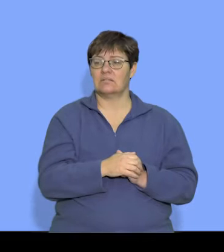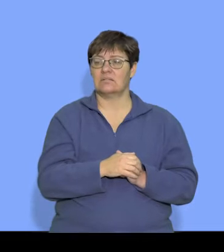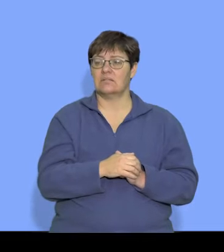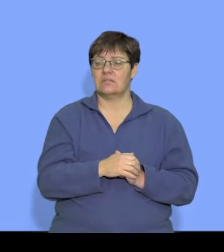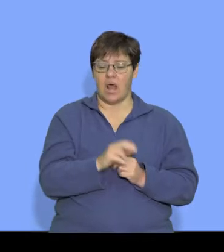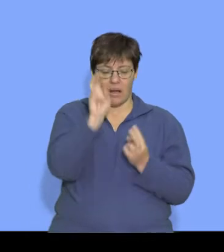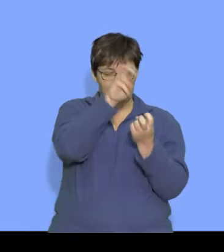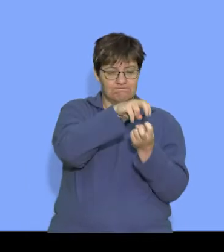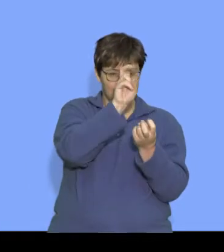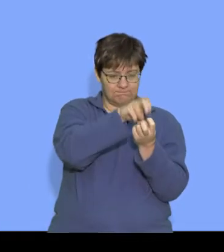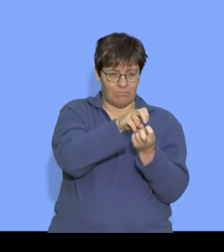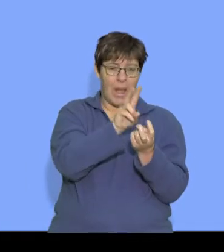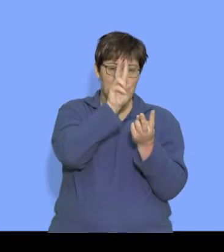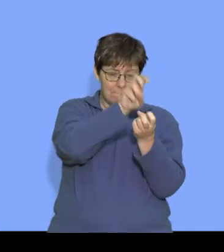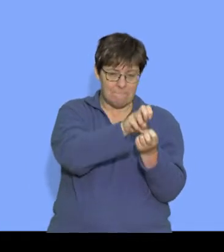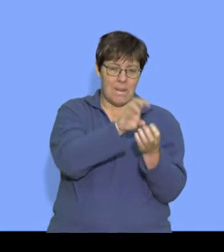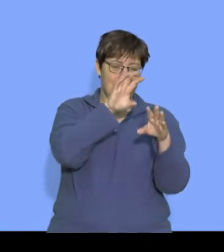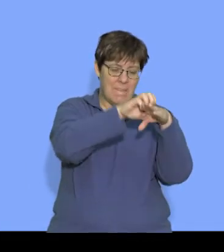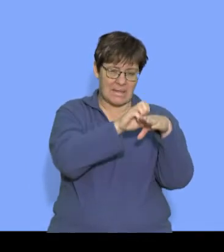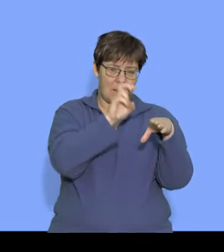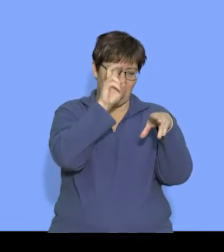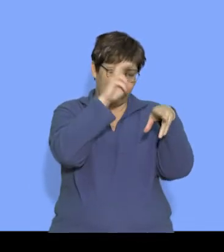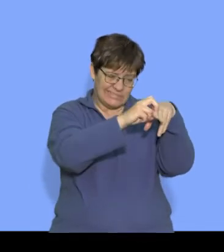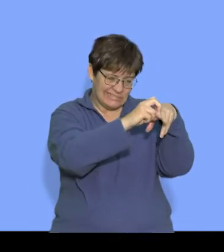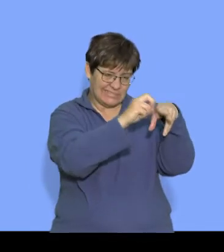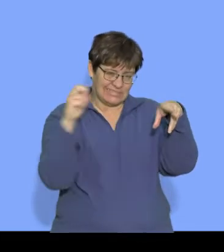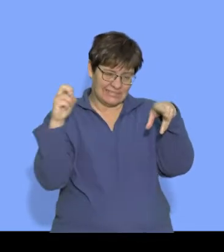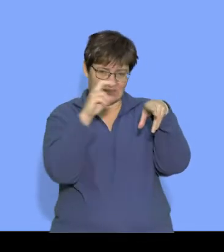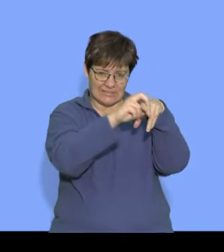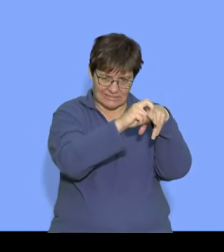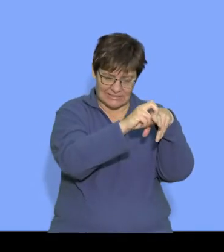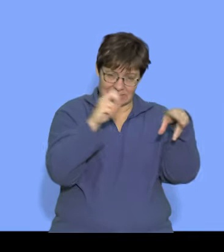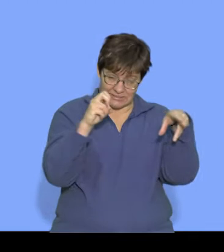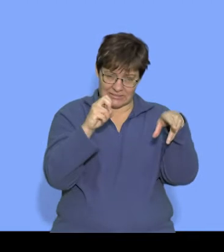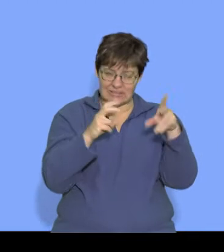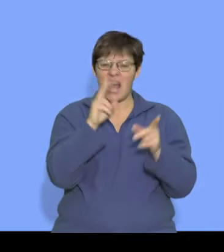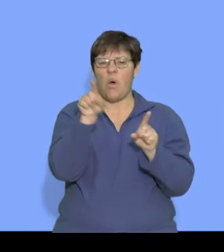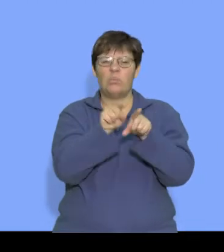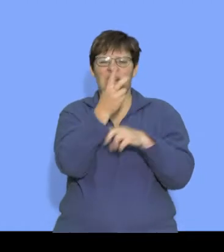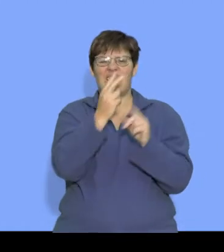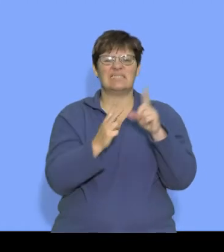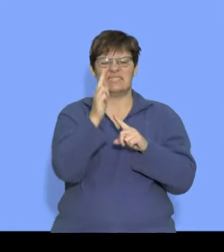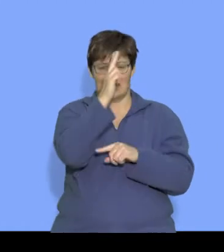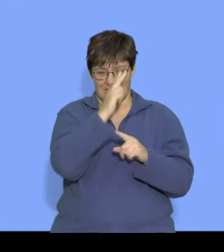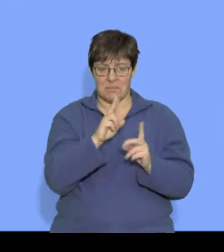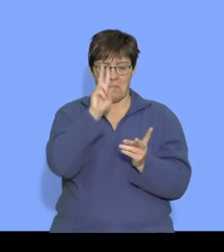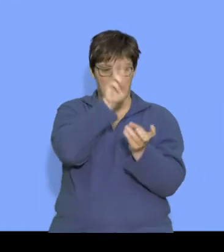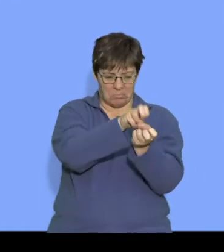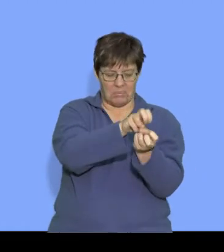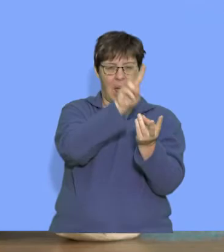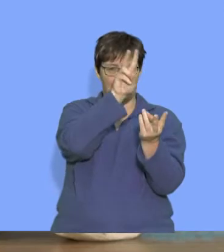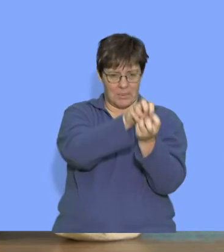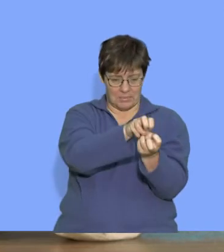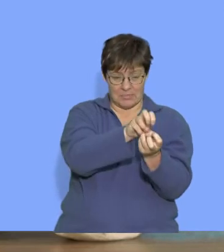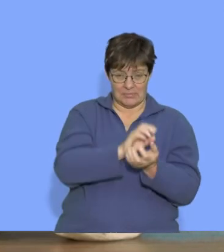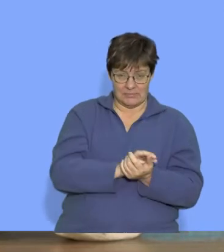shaped and they're used for biting and cutting off food. So we know that these incisors are specifically adapted so that